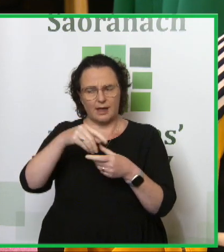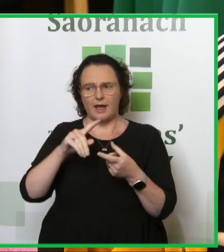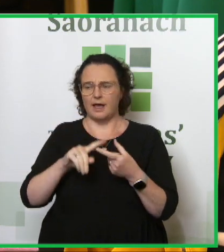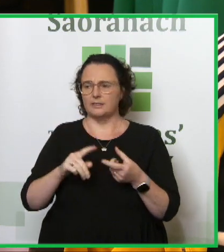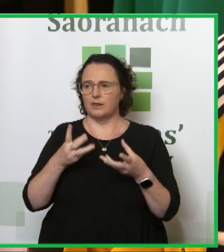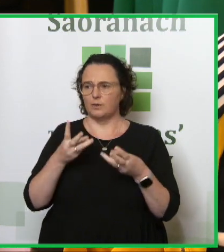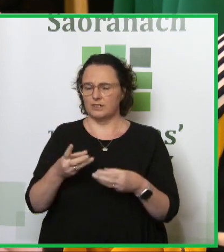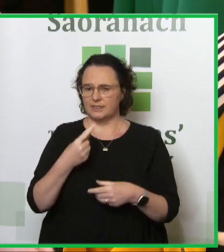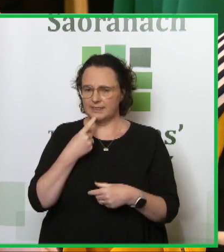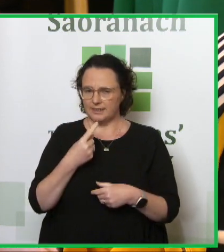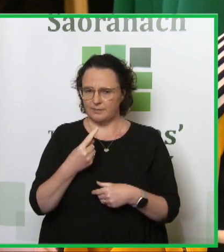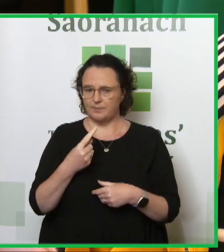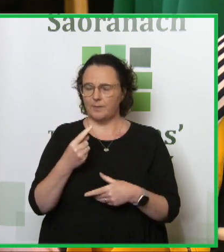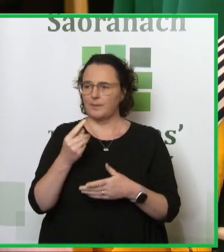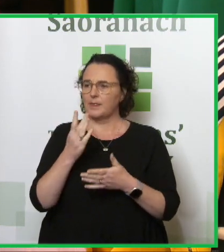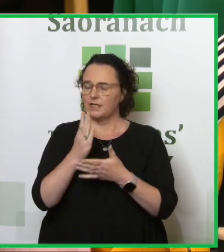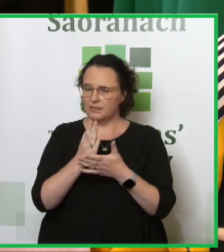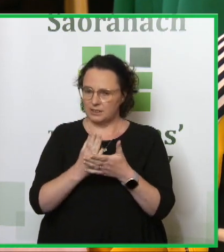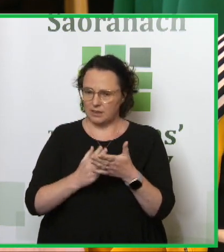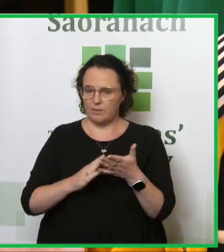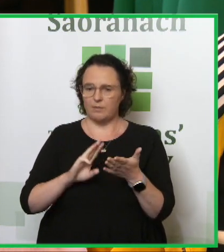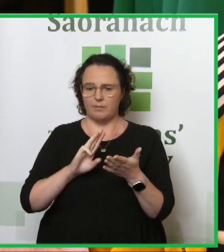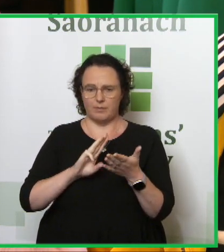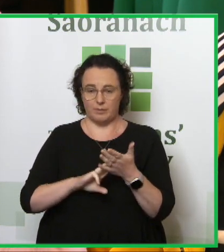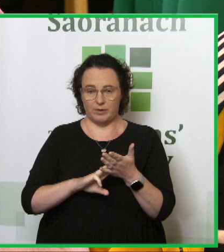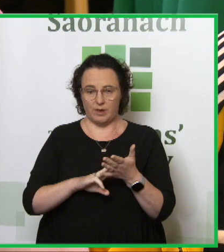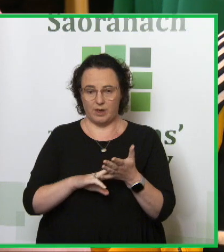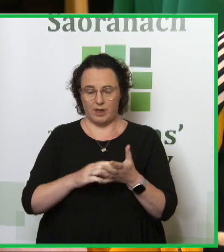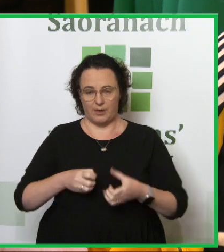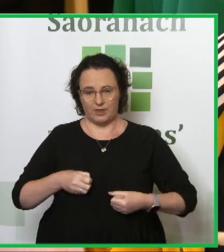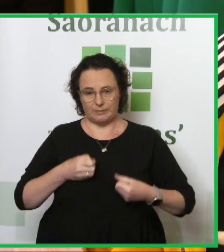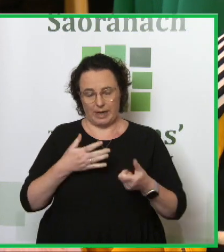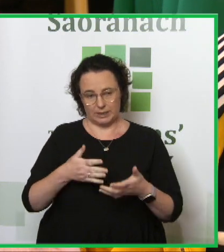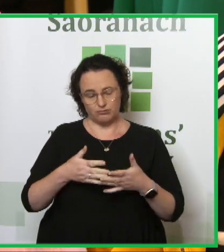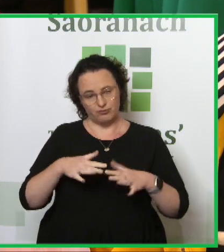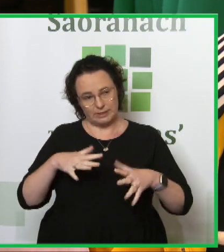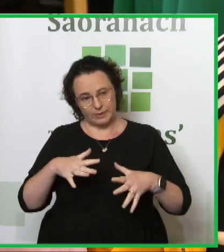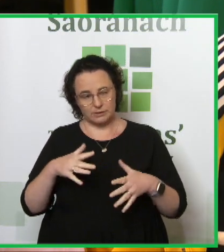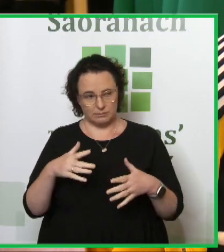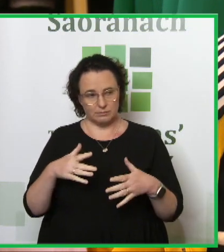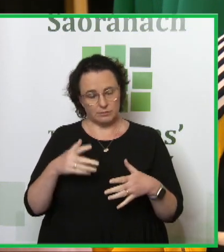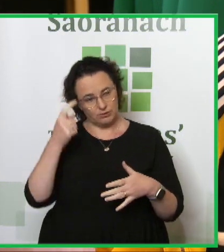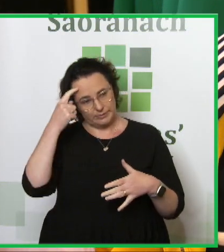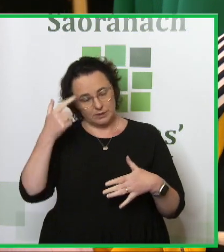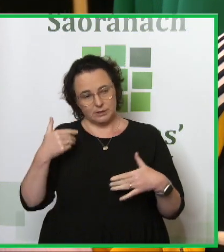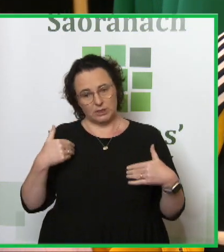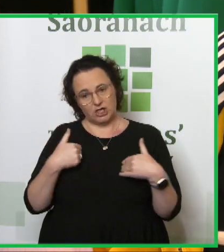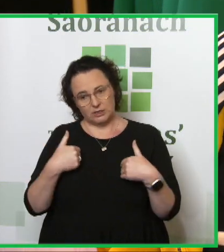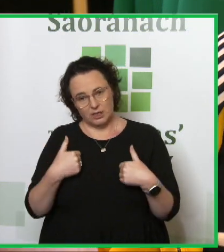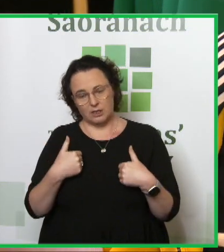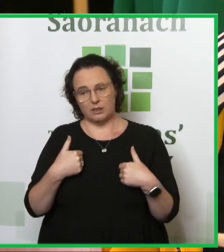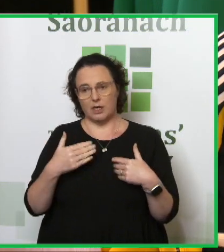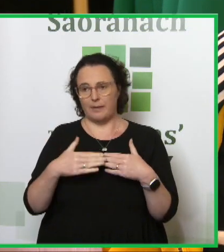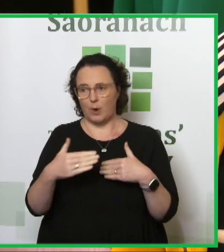have been like some members who have expressed, in my opinion, a very reasonable concern that a possibly more convoluted